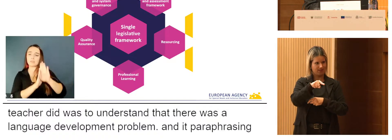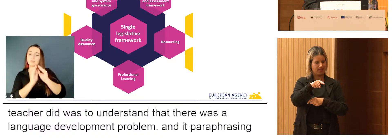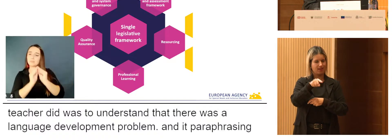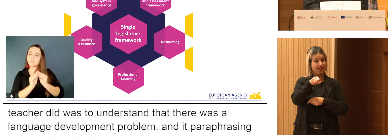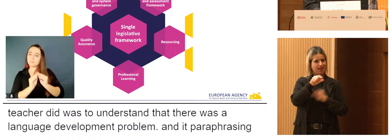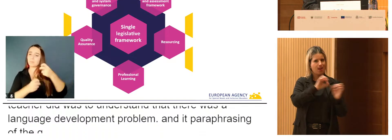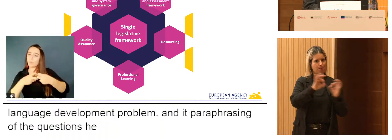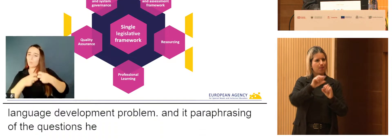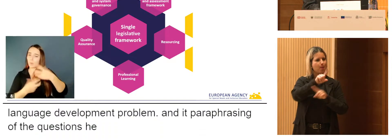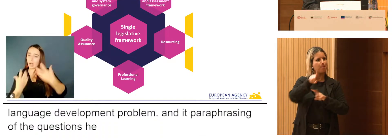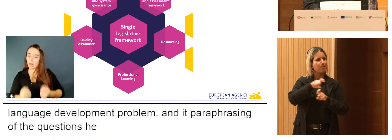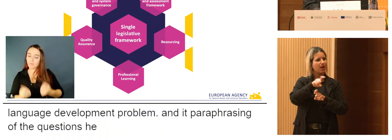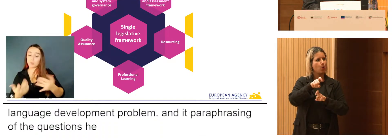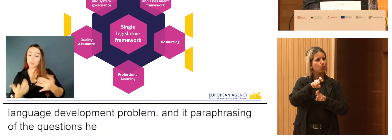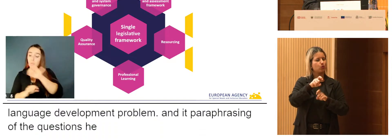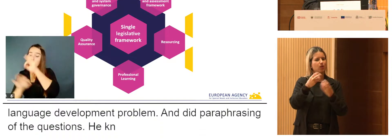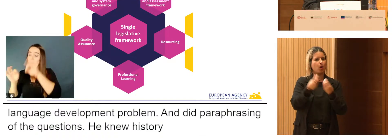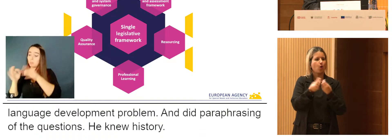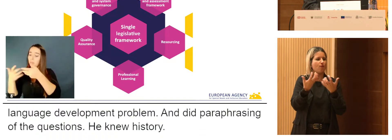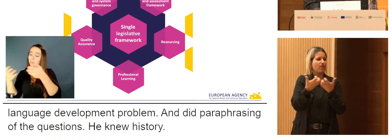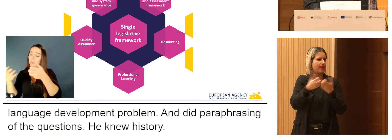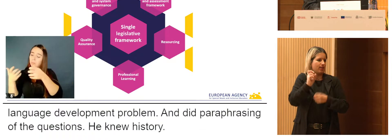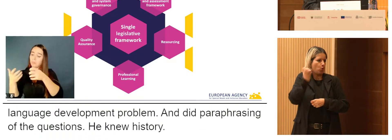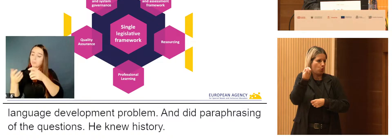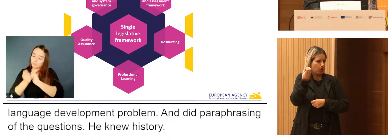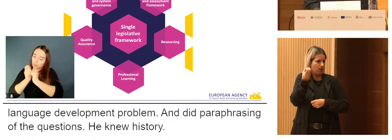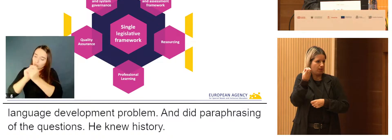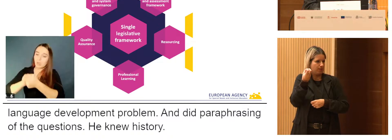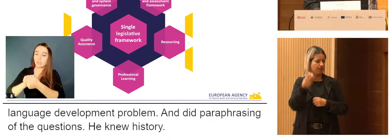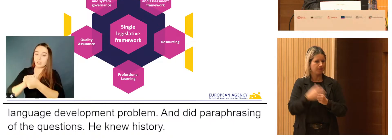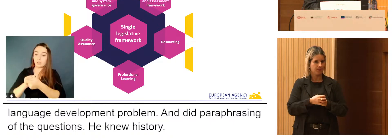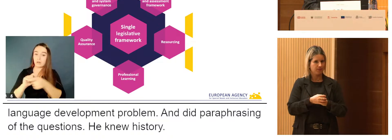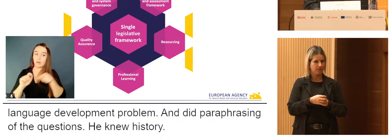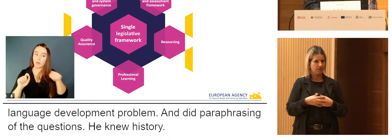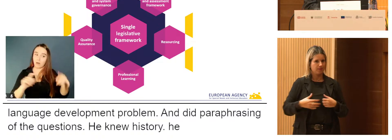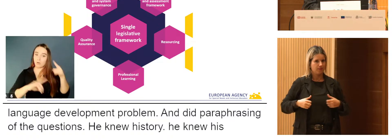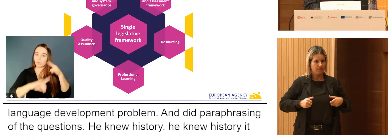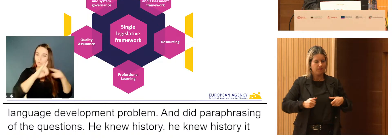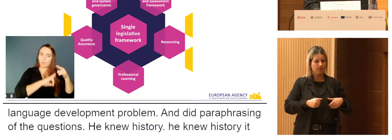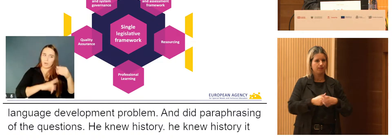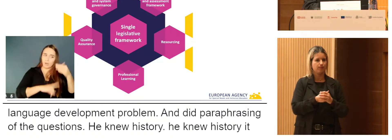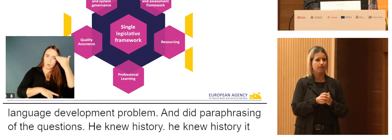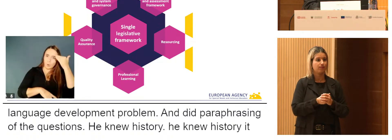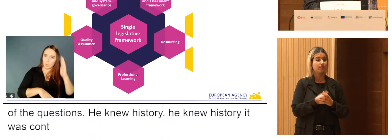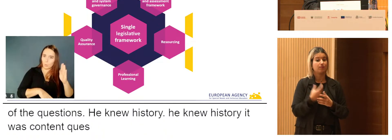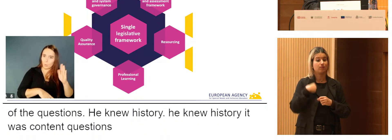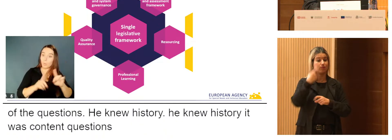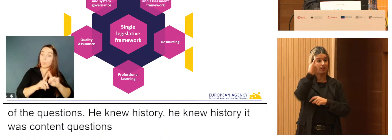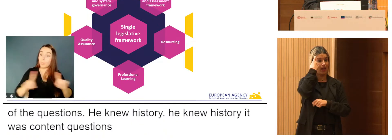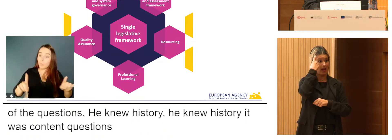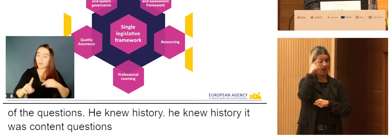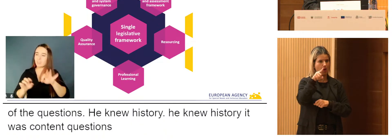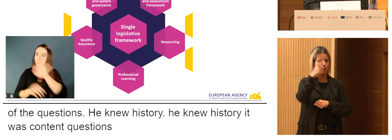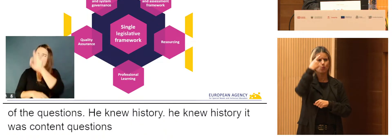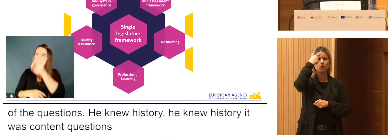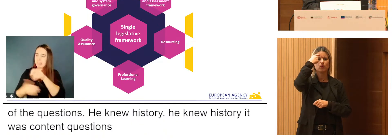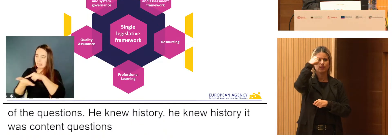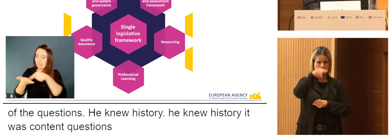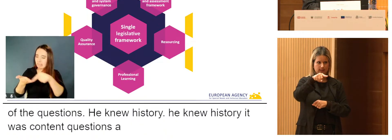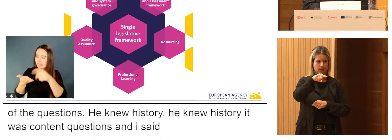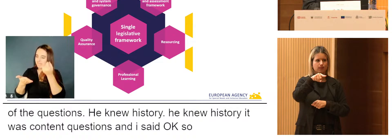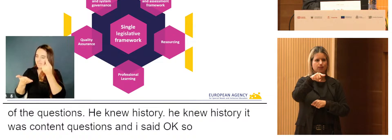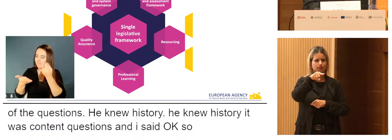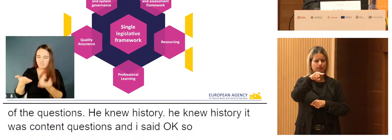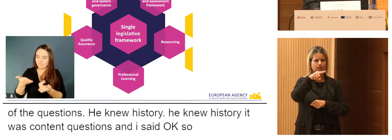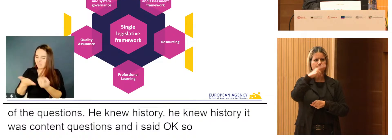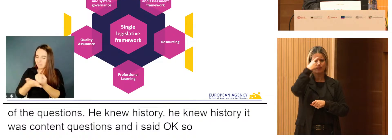He knew history. He knew history. He just couldn't understand questions. And I said, okay, so what's the problem? And